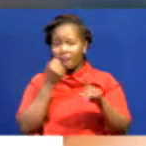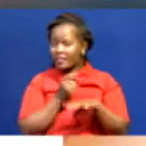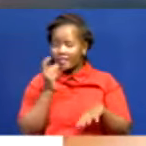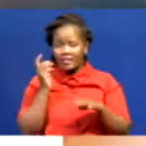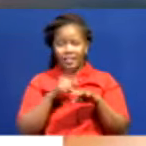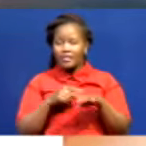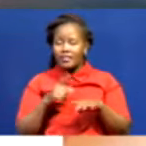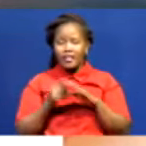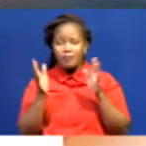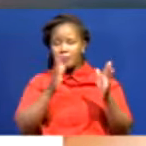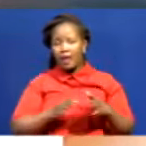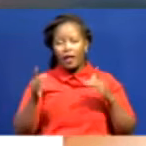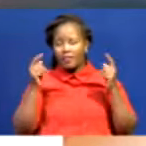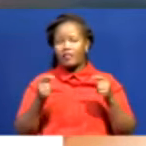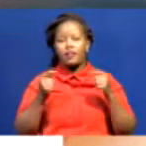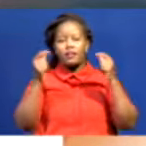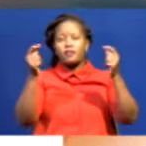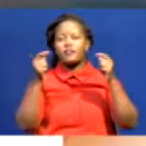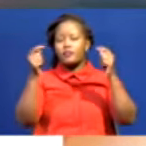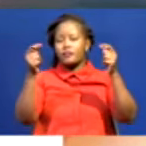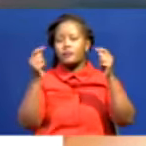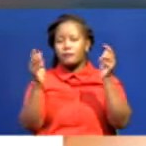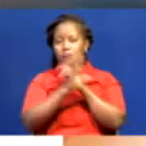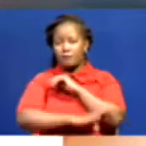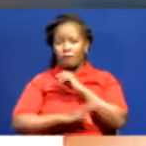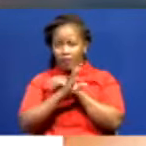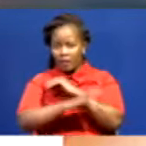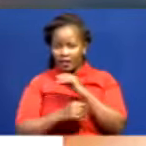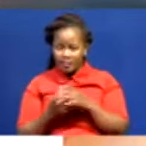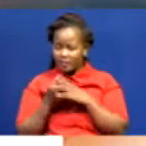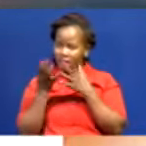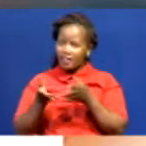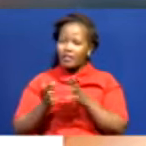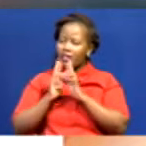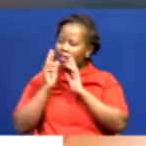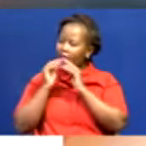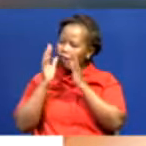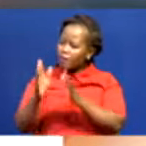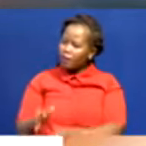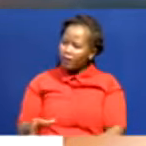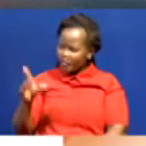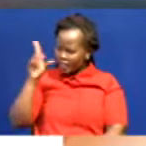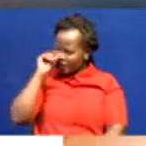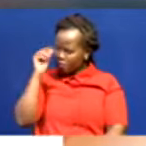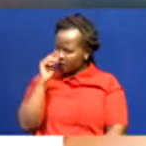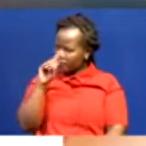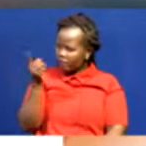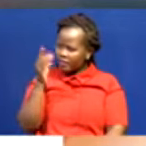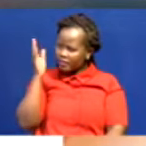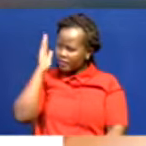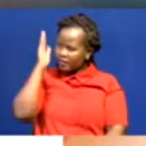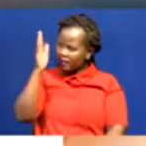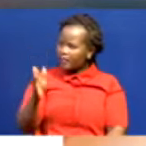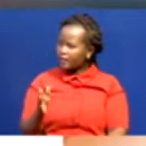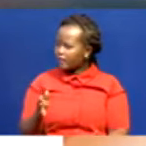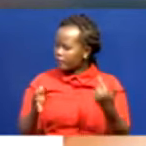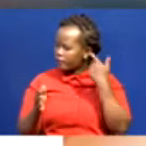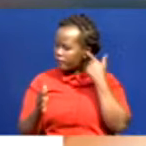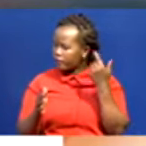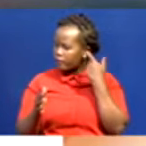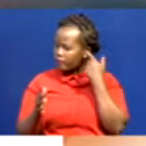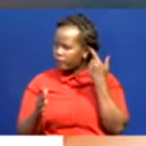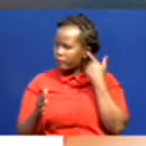that took place in the country. Jine Karisa is in Mombasa. Let's cross over and listen in.